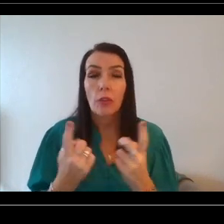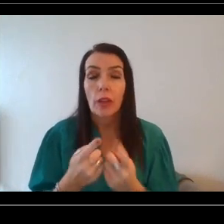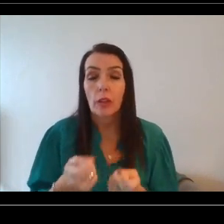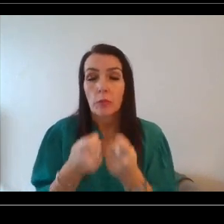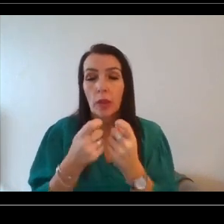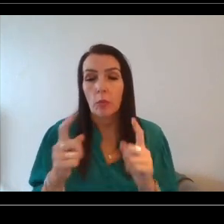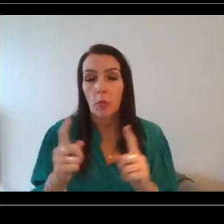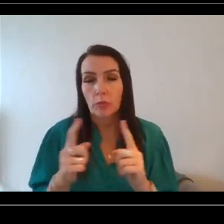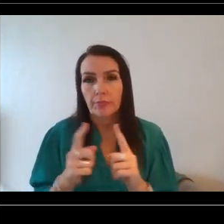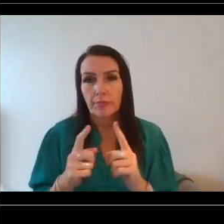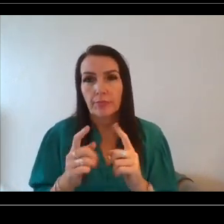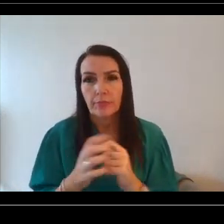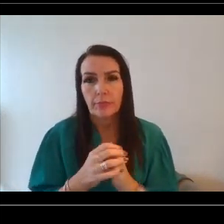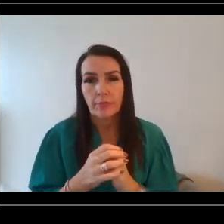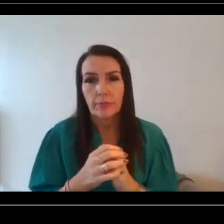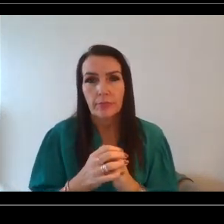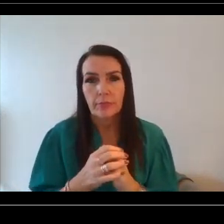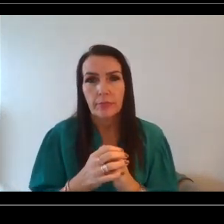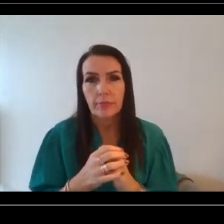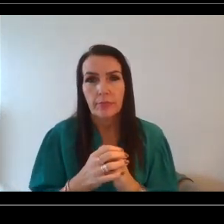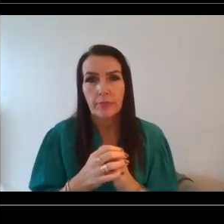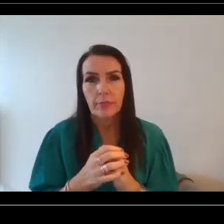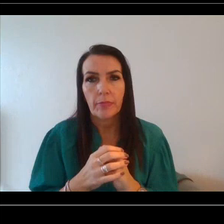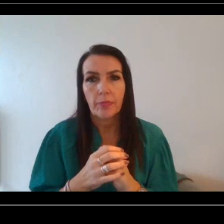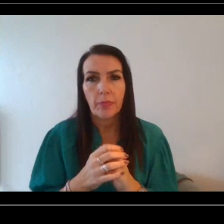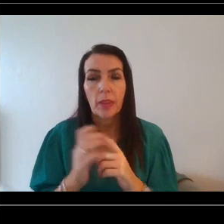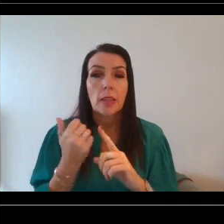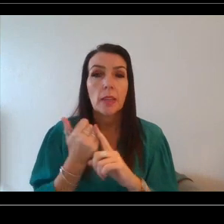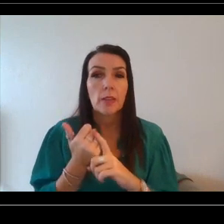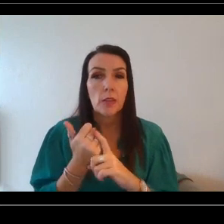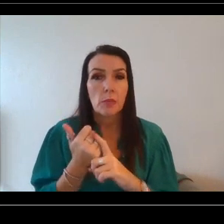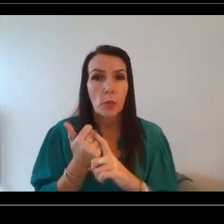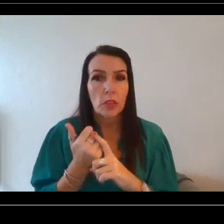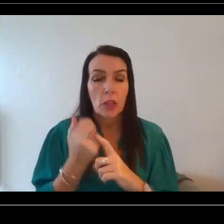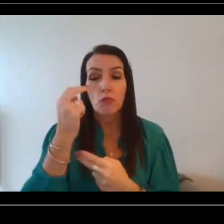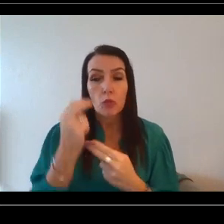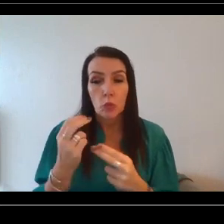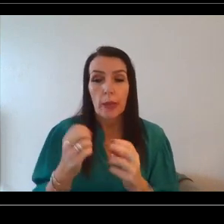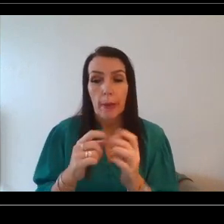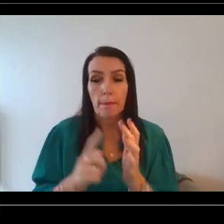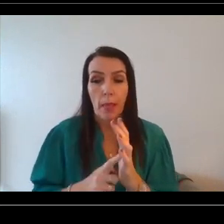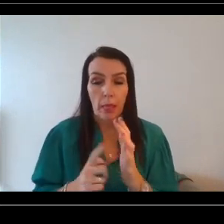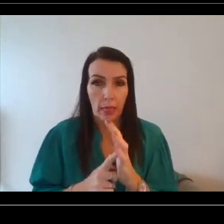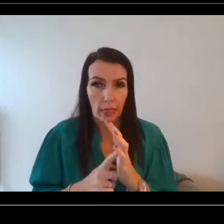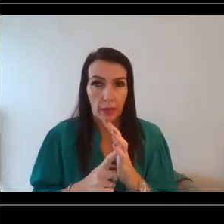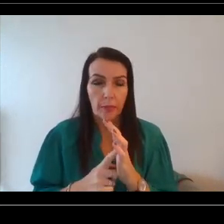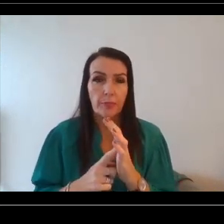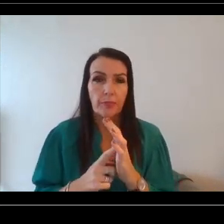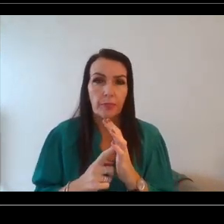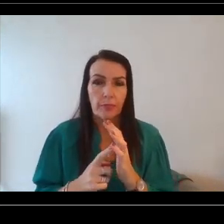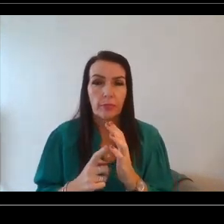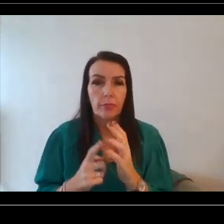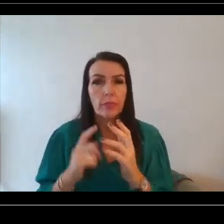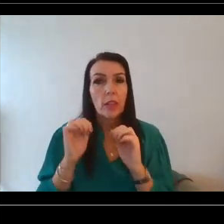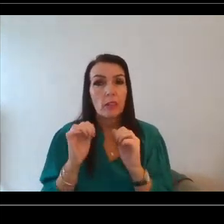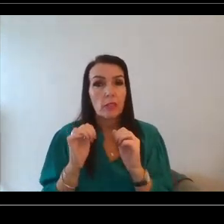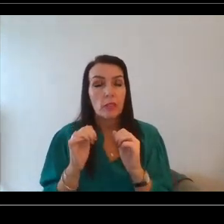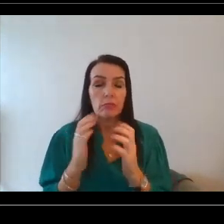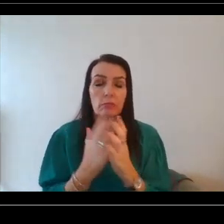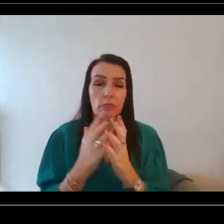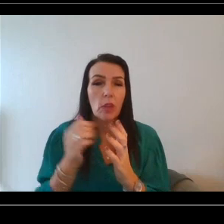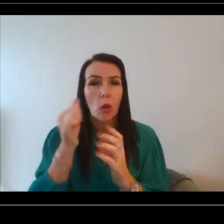mentioning is, in terms of supporting reducing bills, you're almost certainly aware